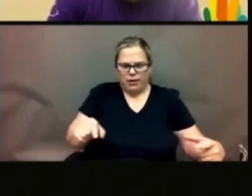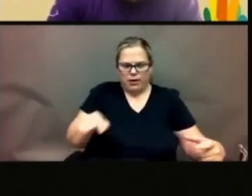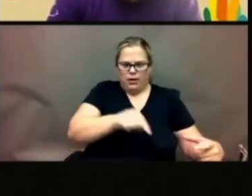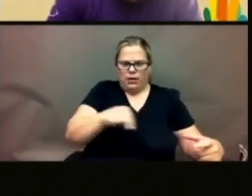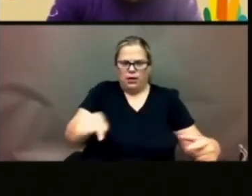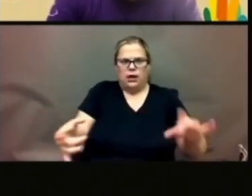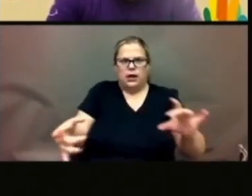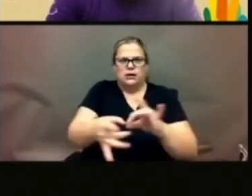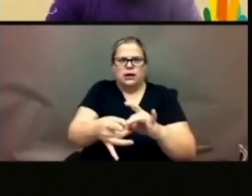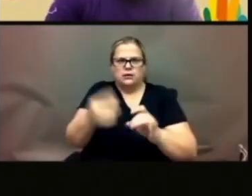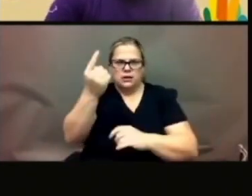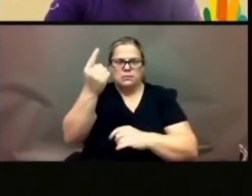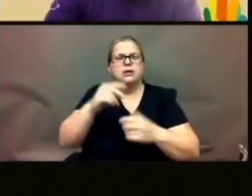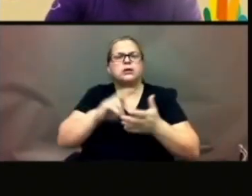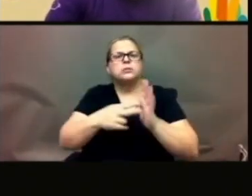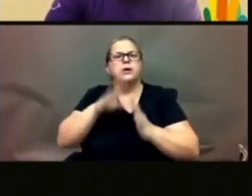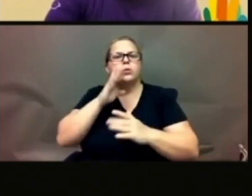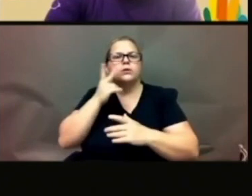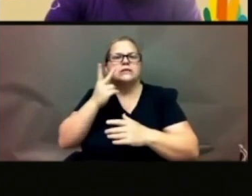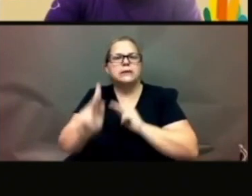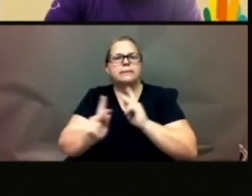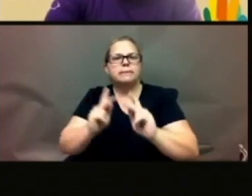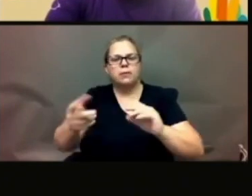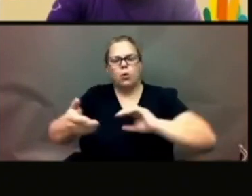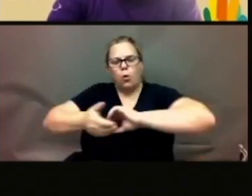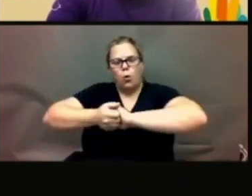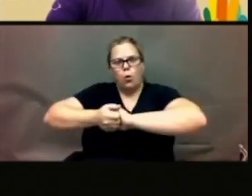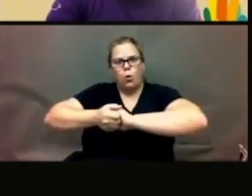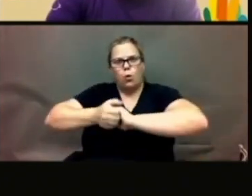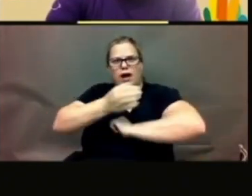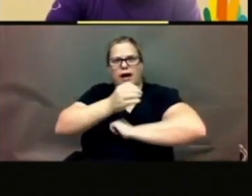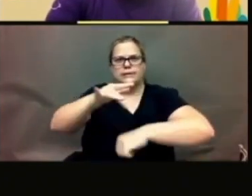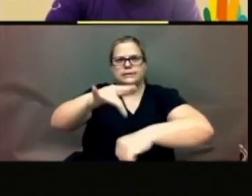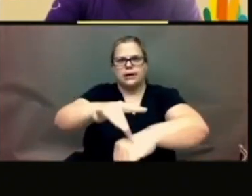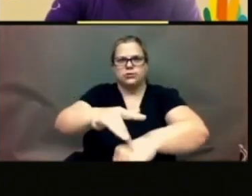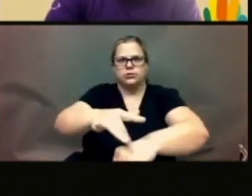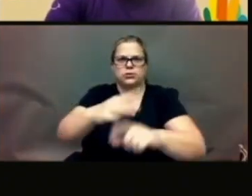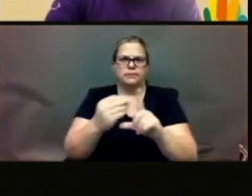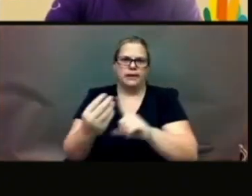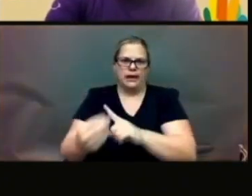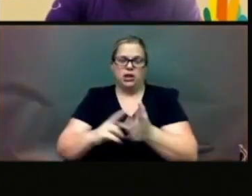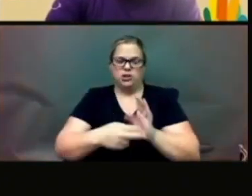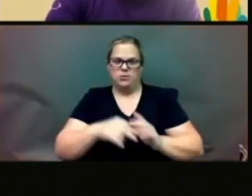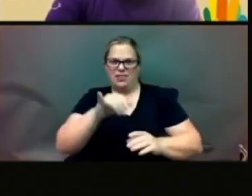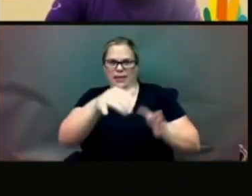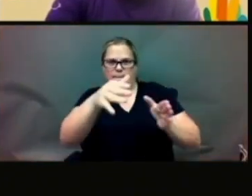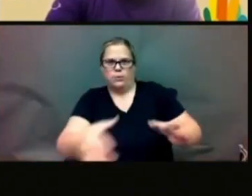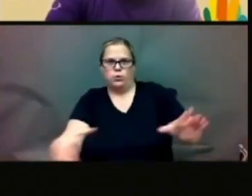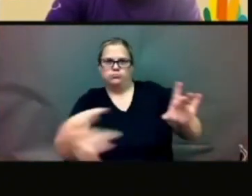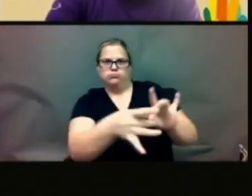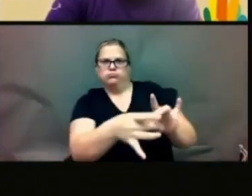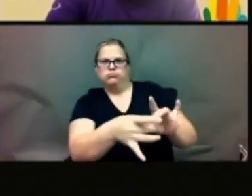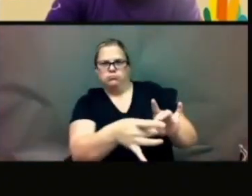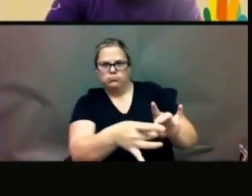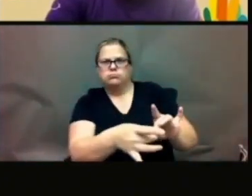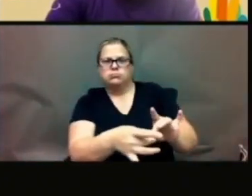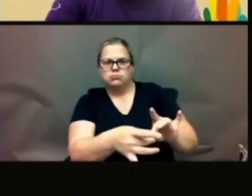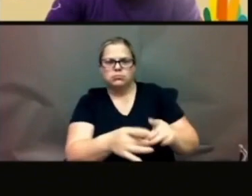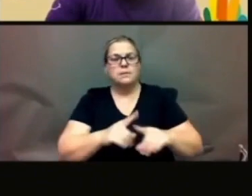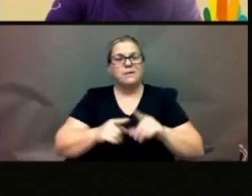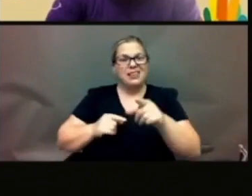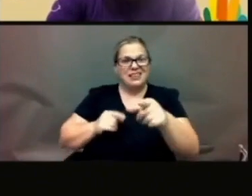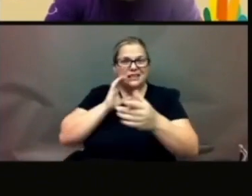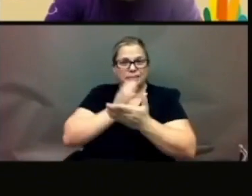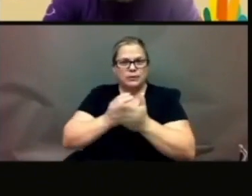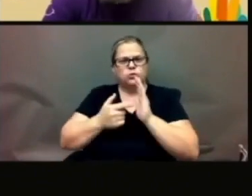see people holding hands and touching the banana. And so that person is what's bridging the circuit. So in this picture, you can see I